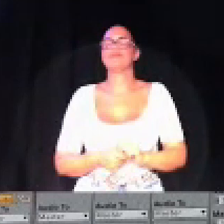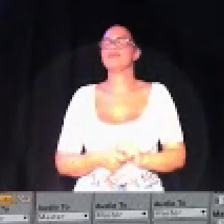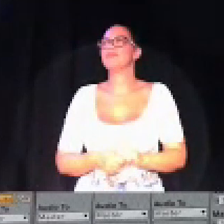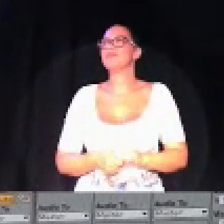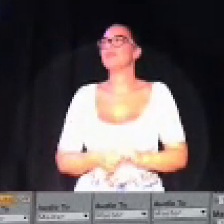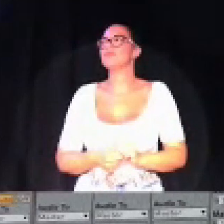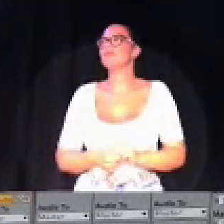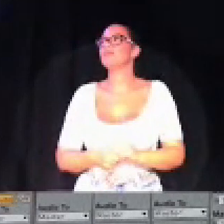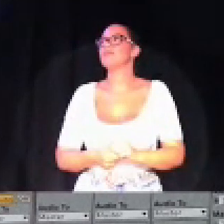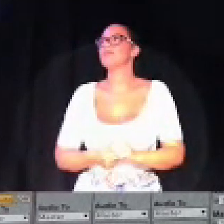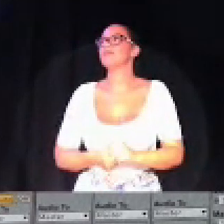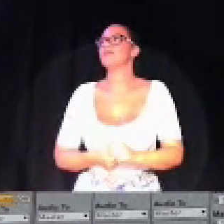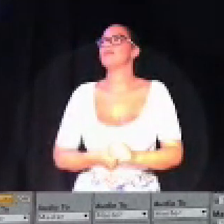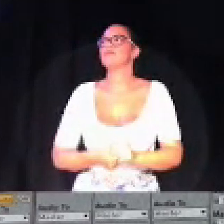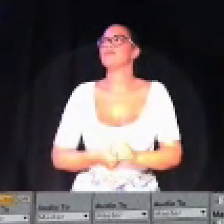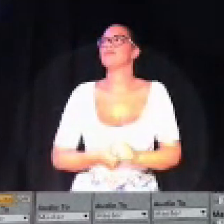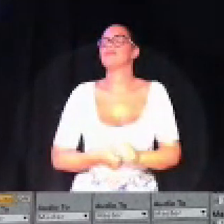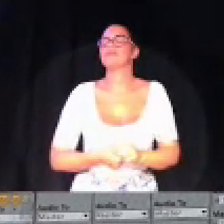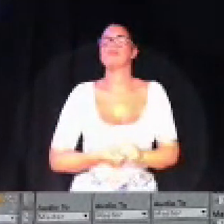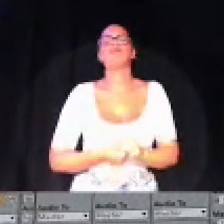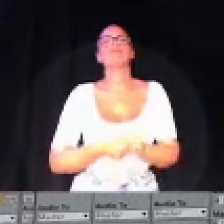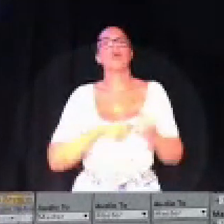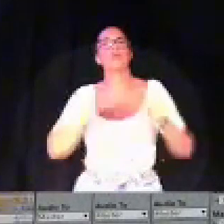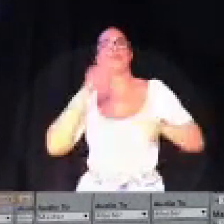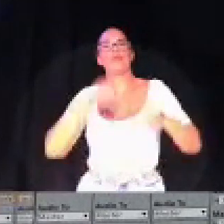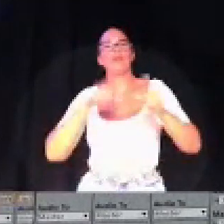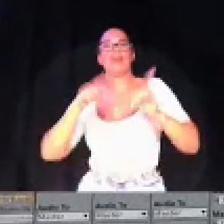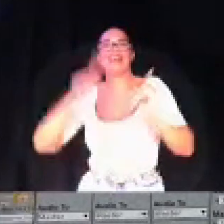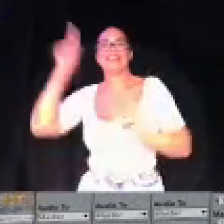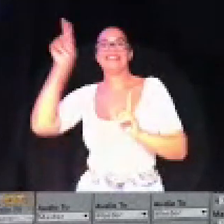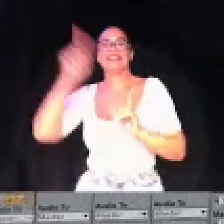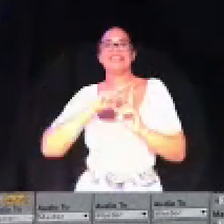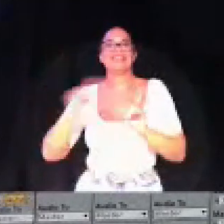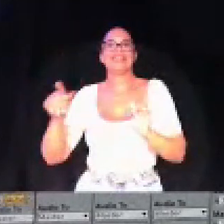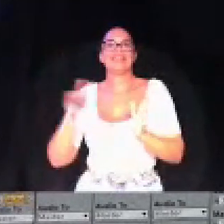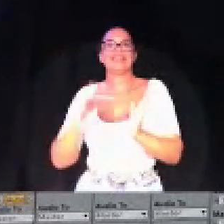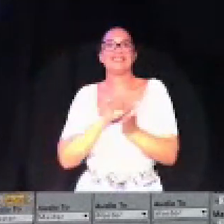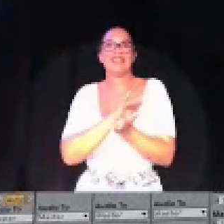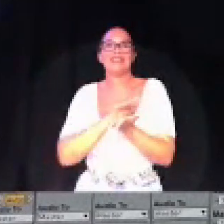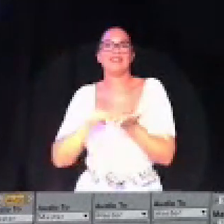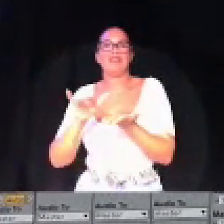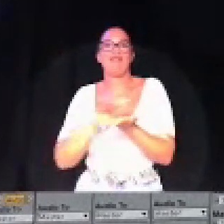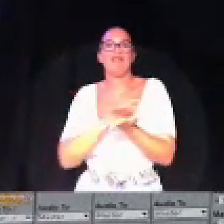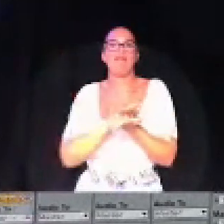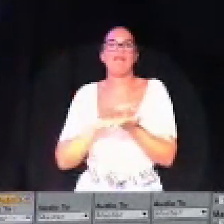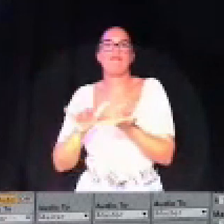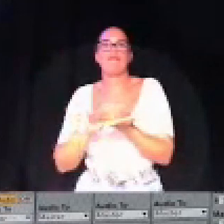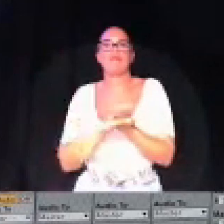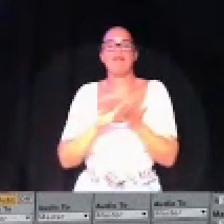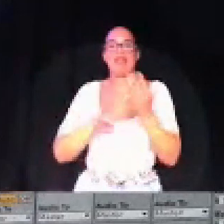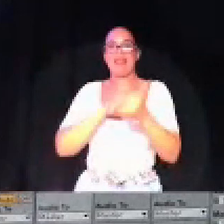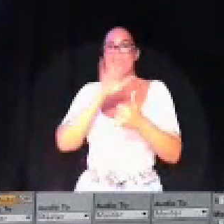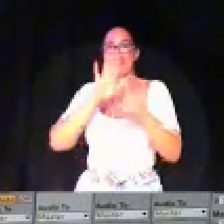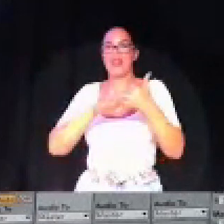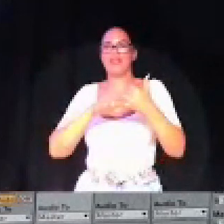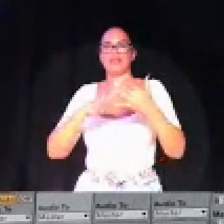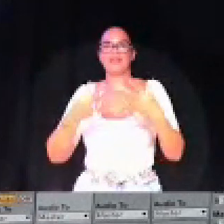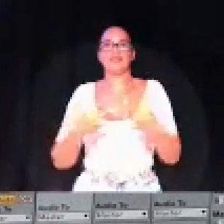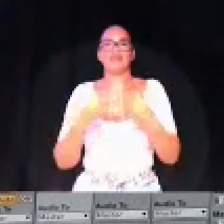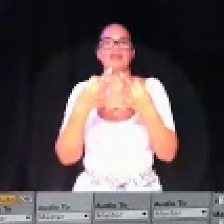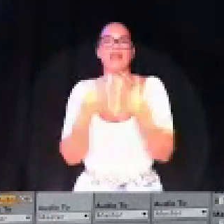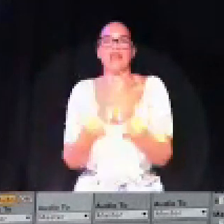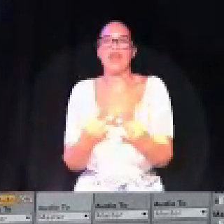So there's quite a few of those attached to different sensors. And then the last one really was just a delay, which is